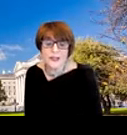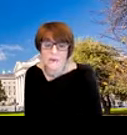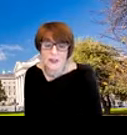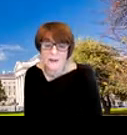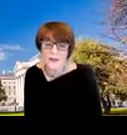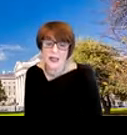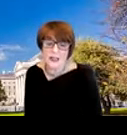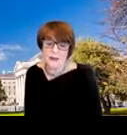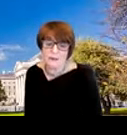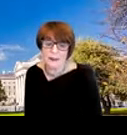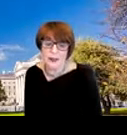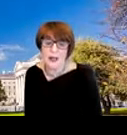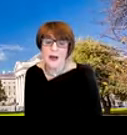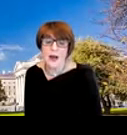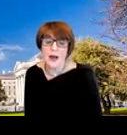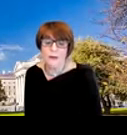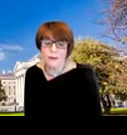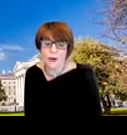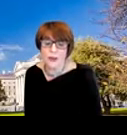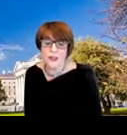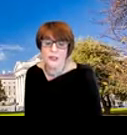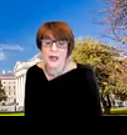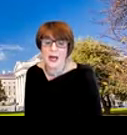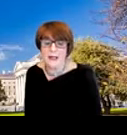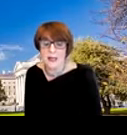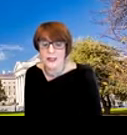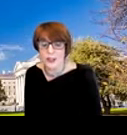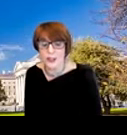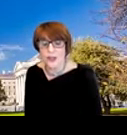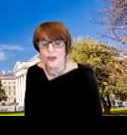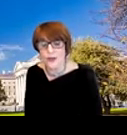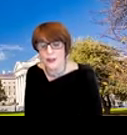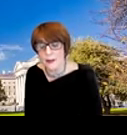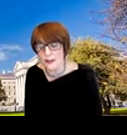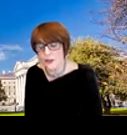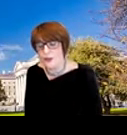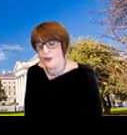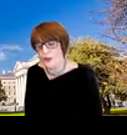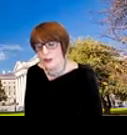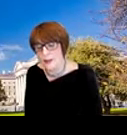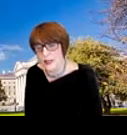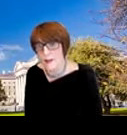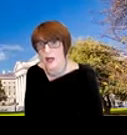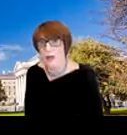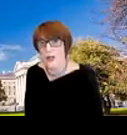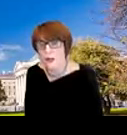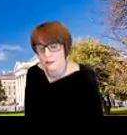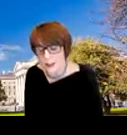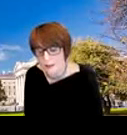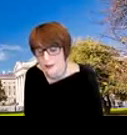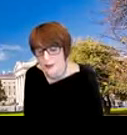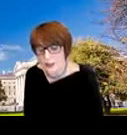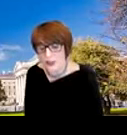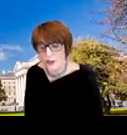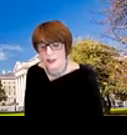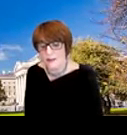almost 70% of people reported anxiety due to the pandemic. And we know that people